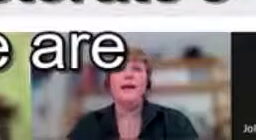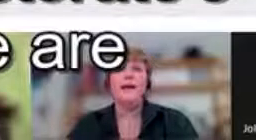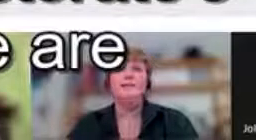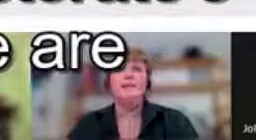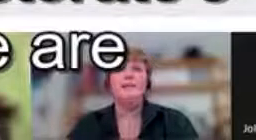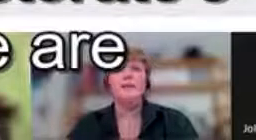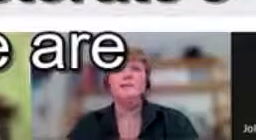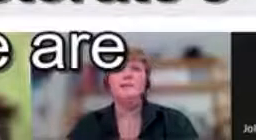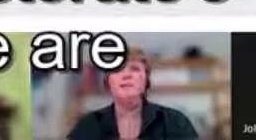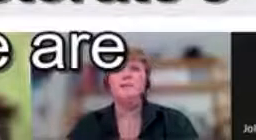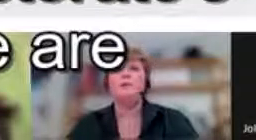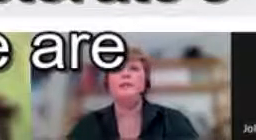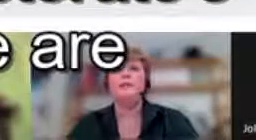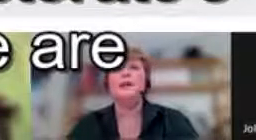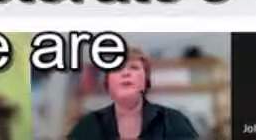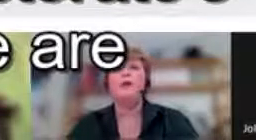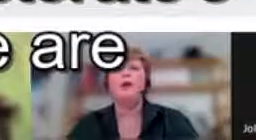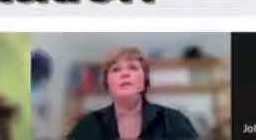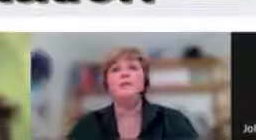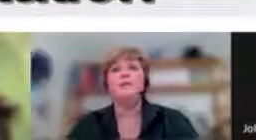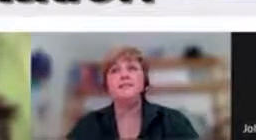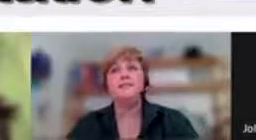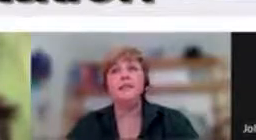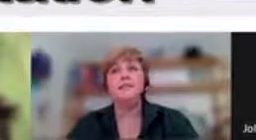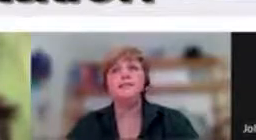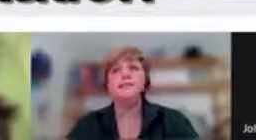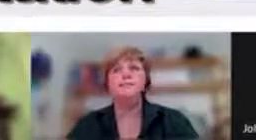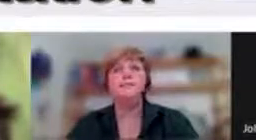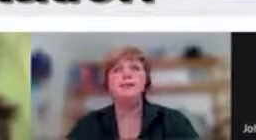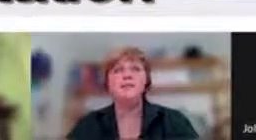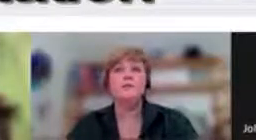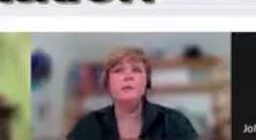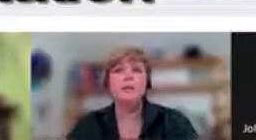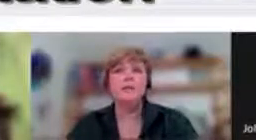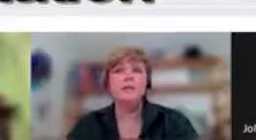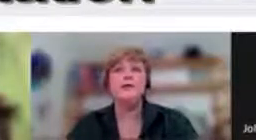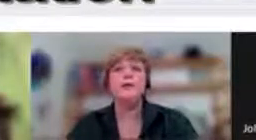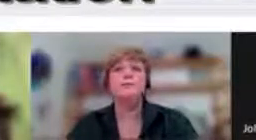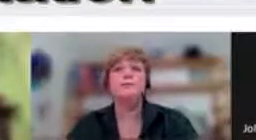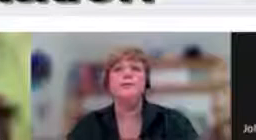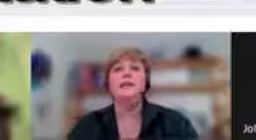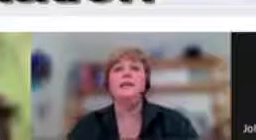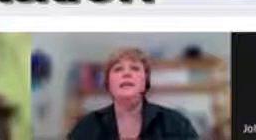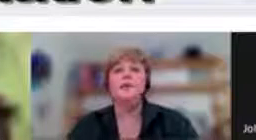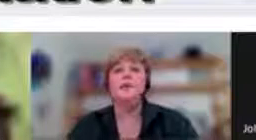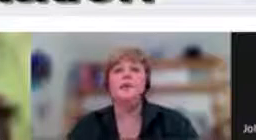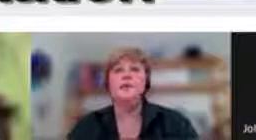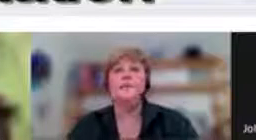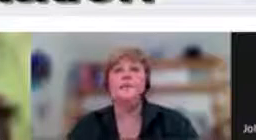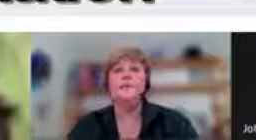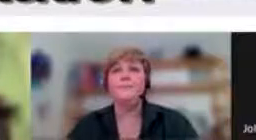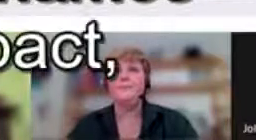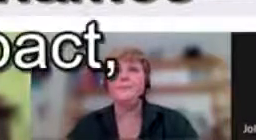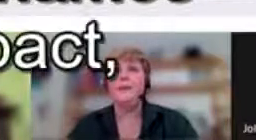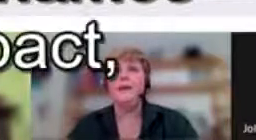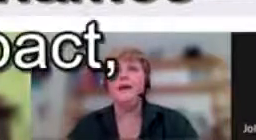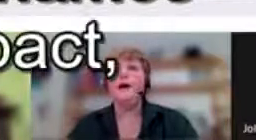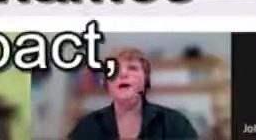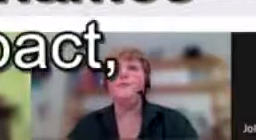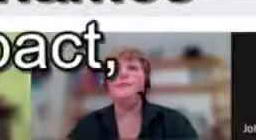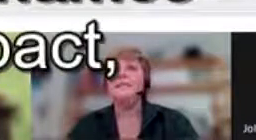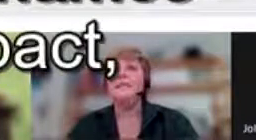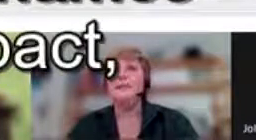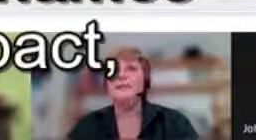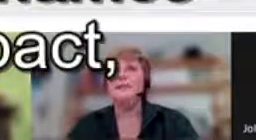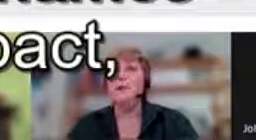feedback and, as part of this process, we are holding this further round of public consultation to seek your views on